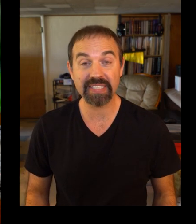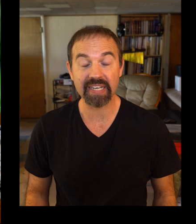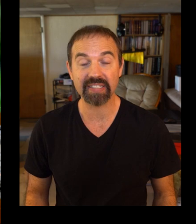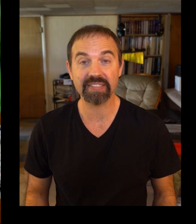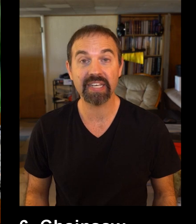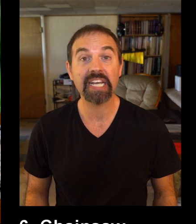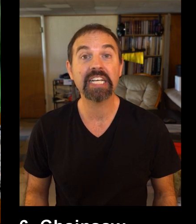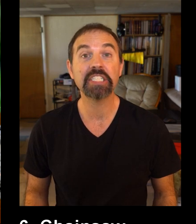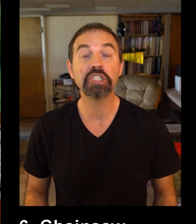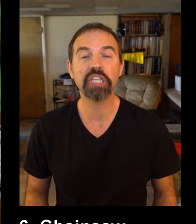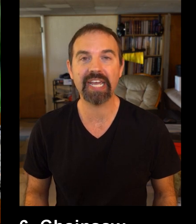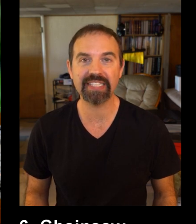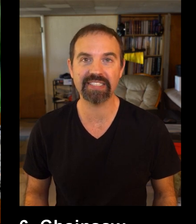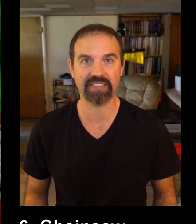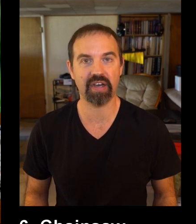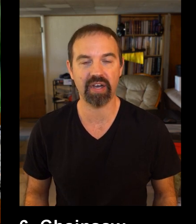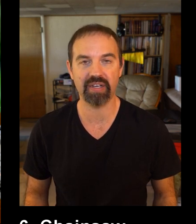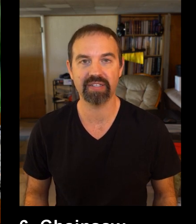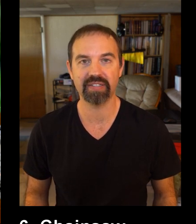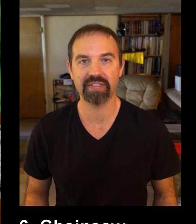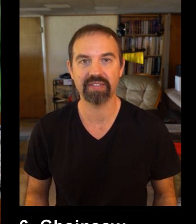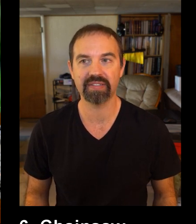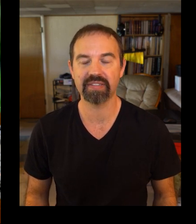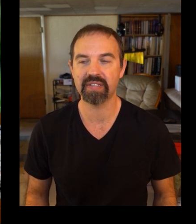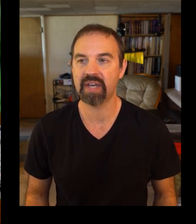Number 6, chainsaw.